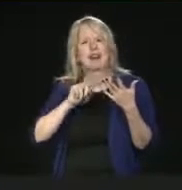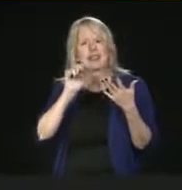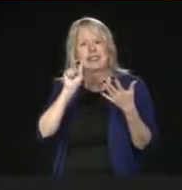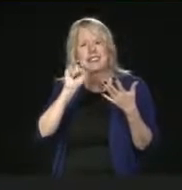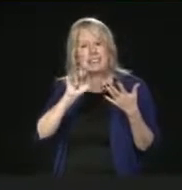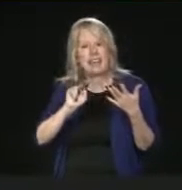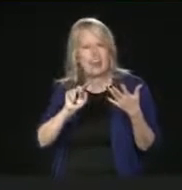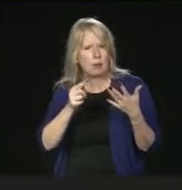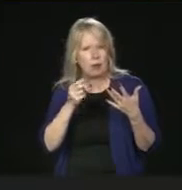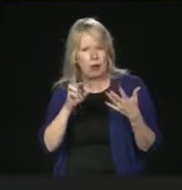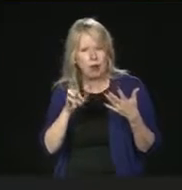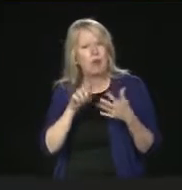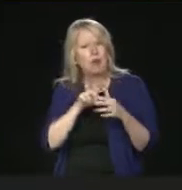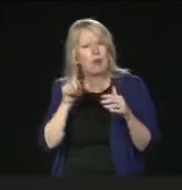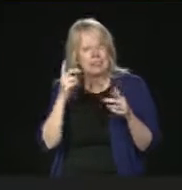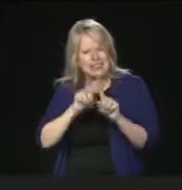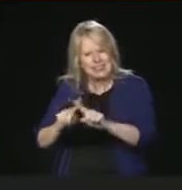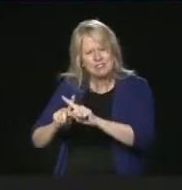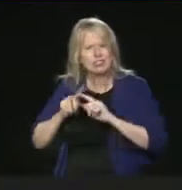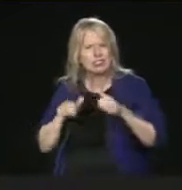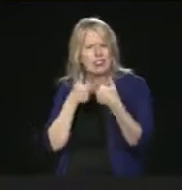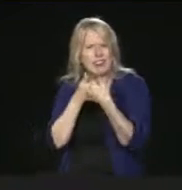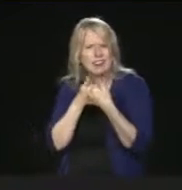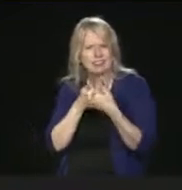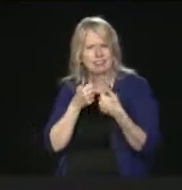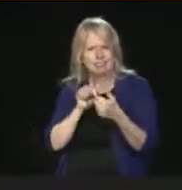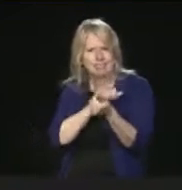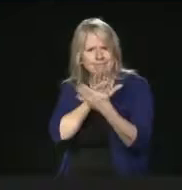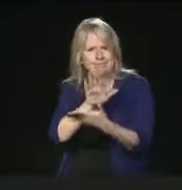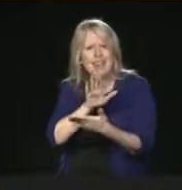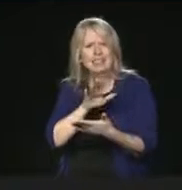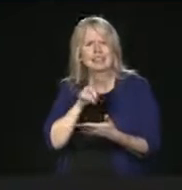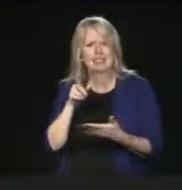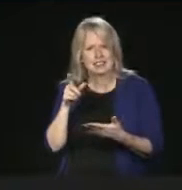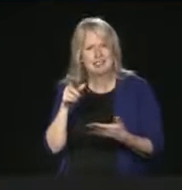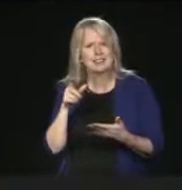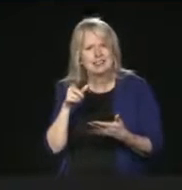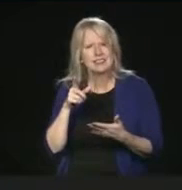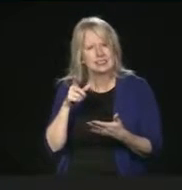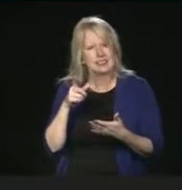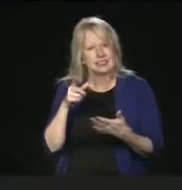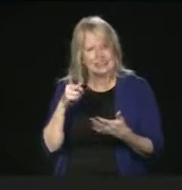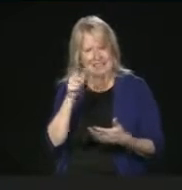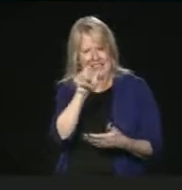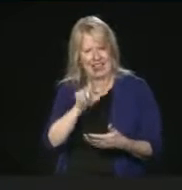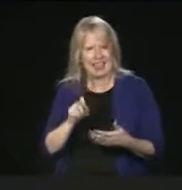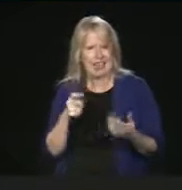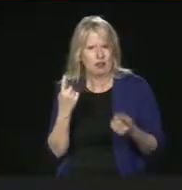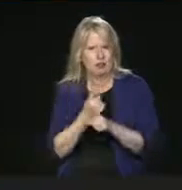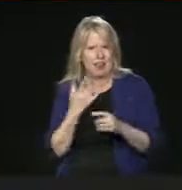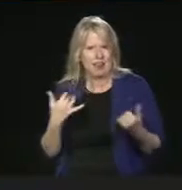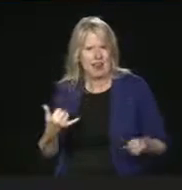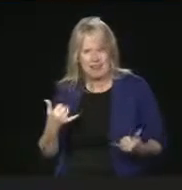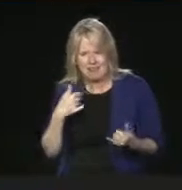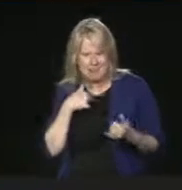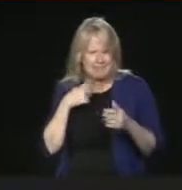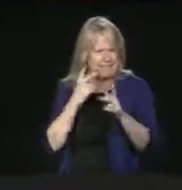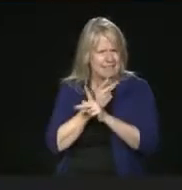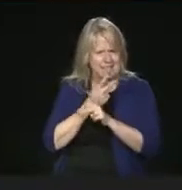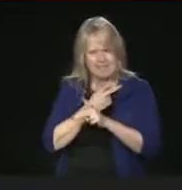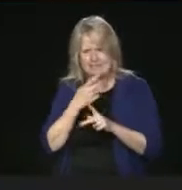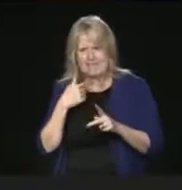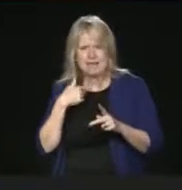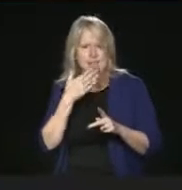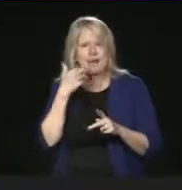looking at the challenges facing Europe and particularly Italy right now, and trying to make sure that we are taking the best